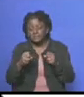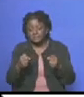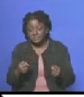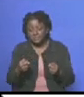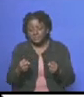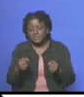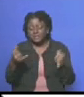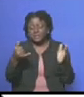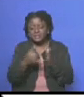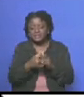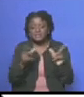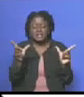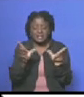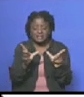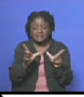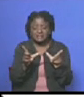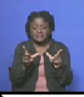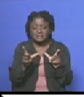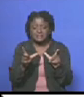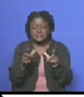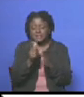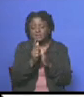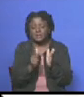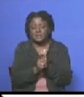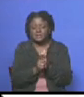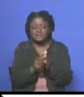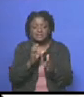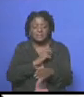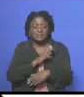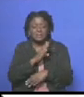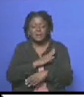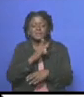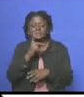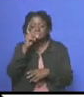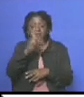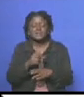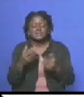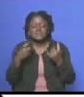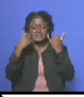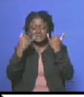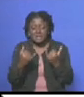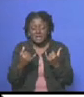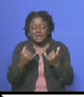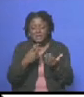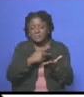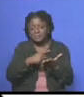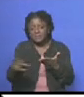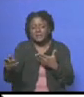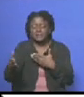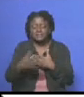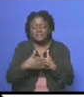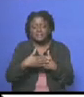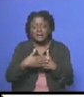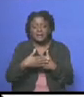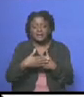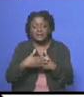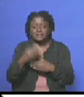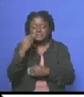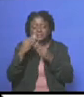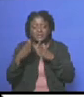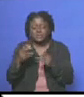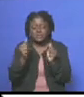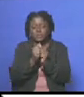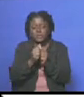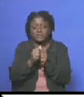its license. Well, Cable Bahamas must now compensate subscribers with a credit and pay a